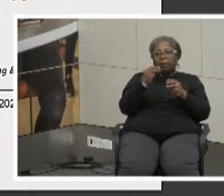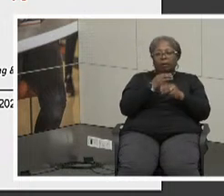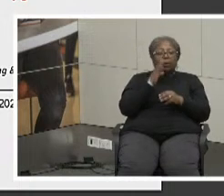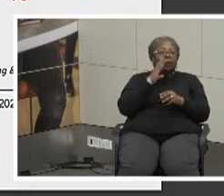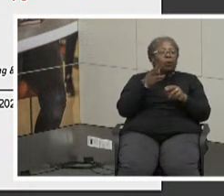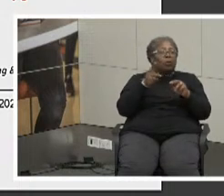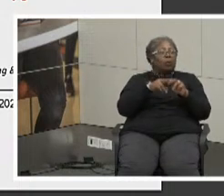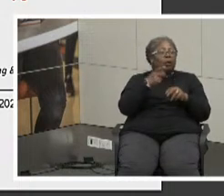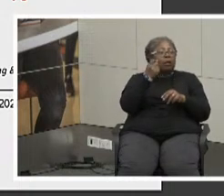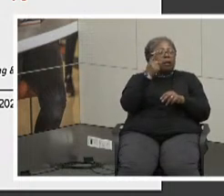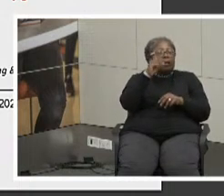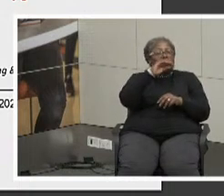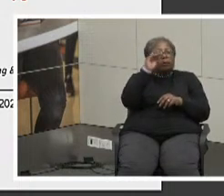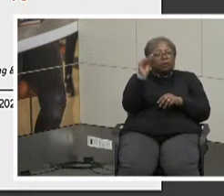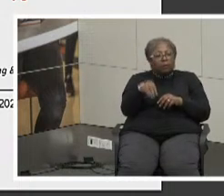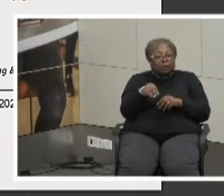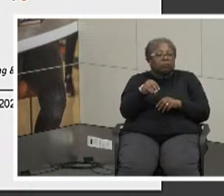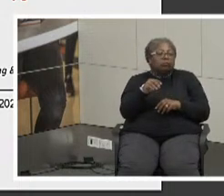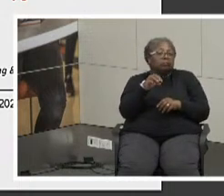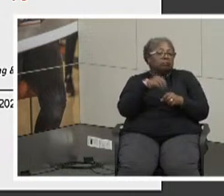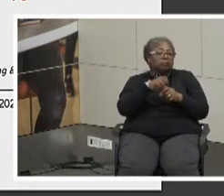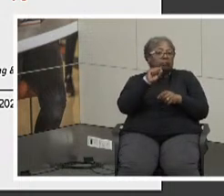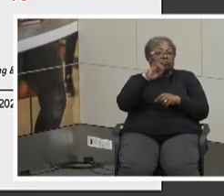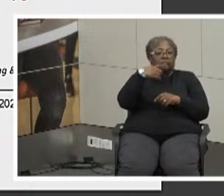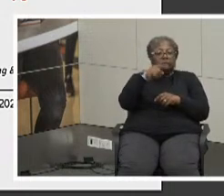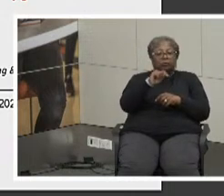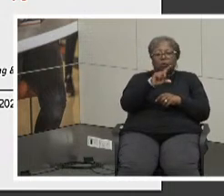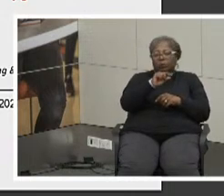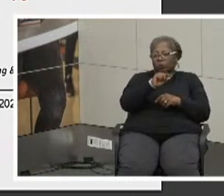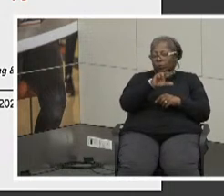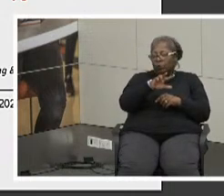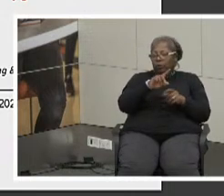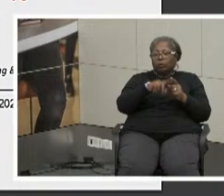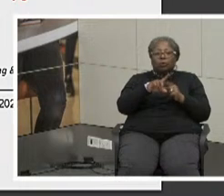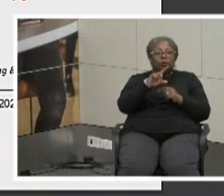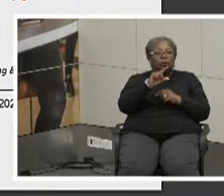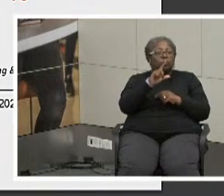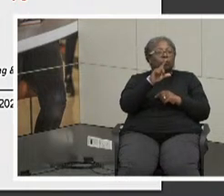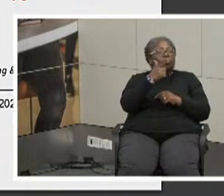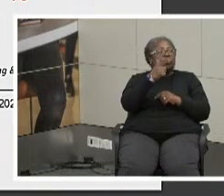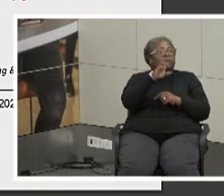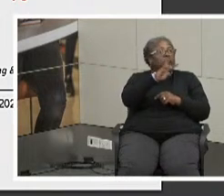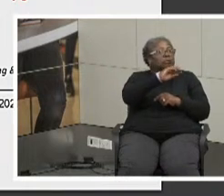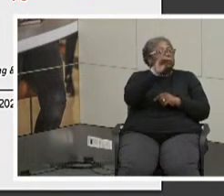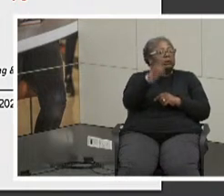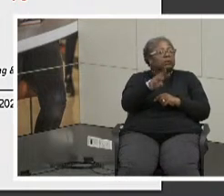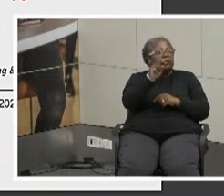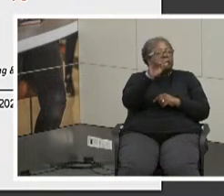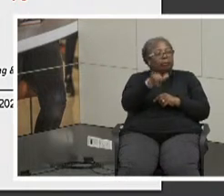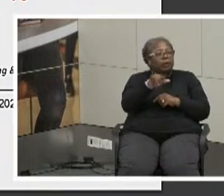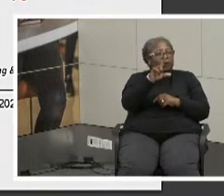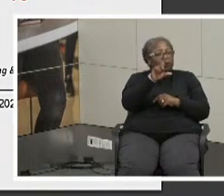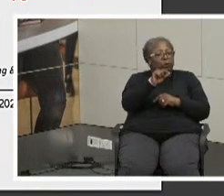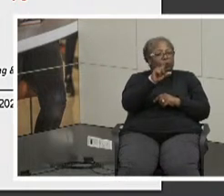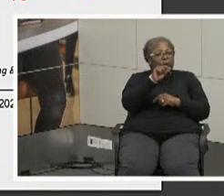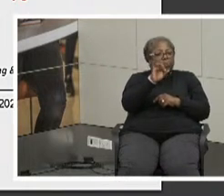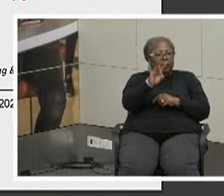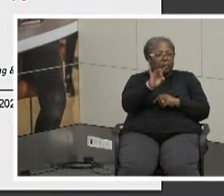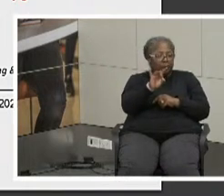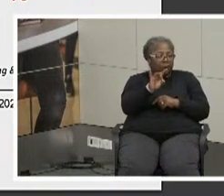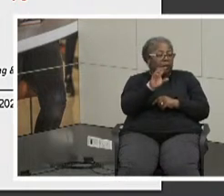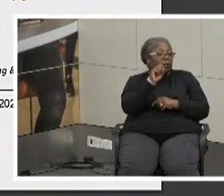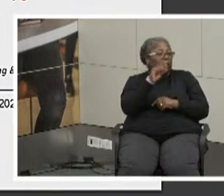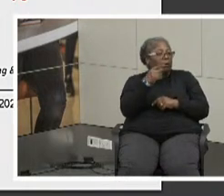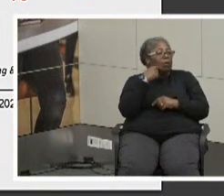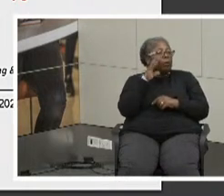from 11% in September 2023 to 26% in May of 2028